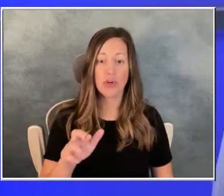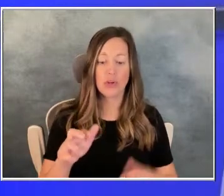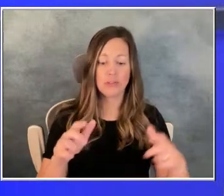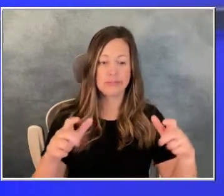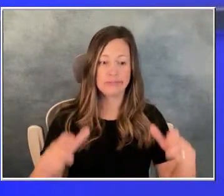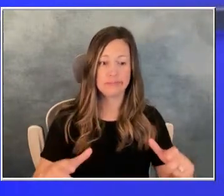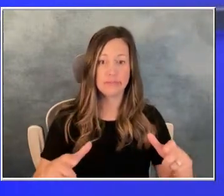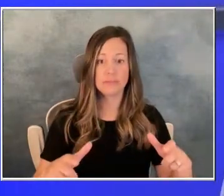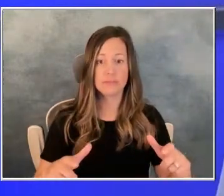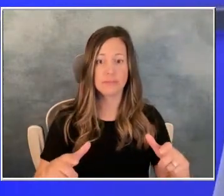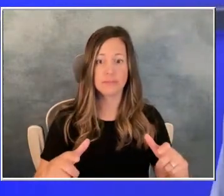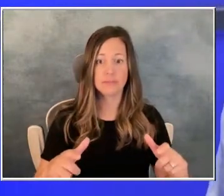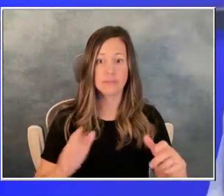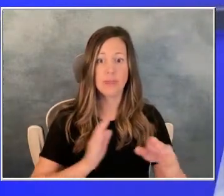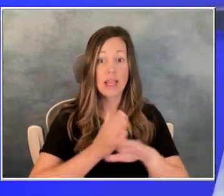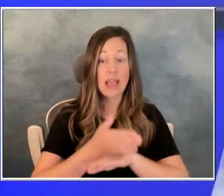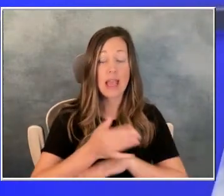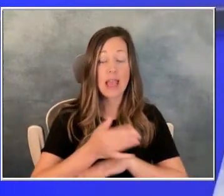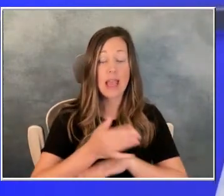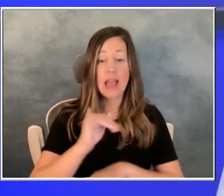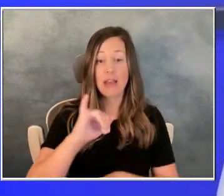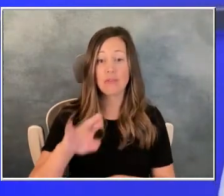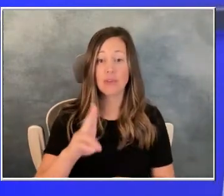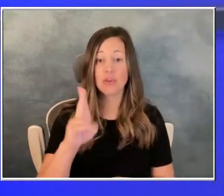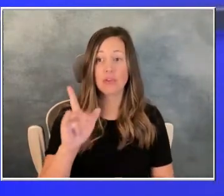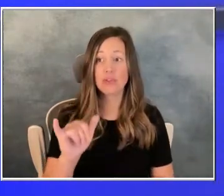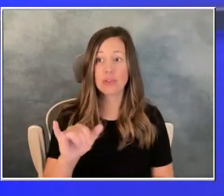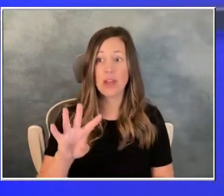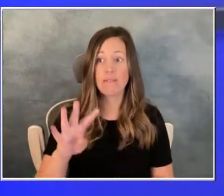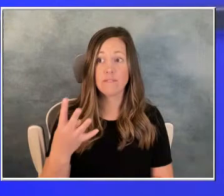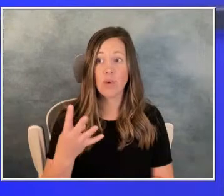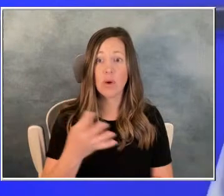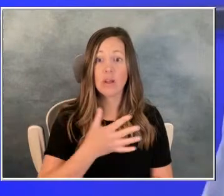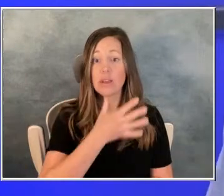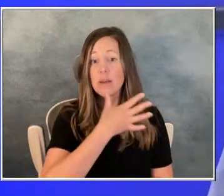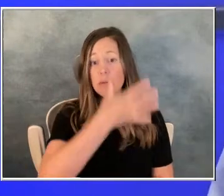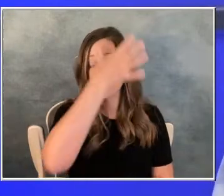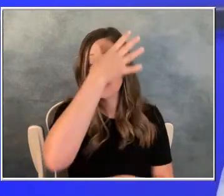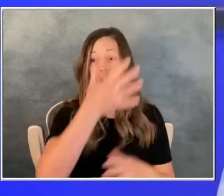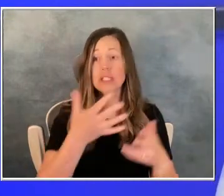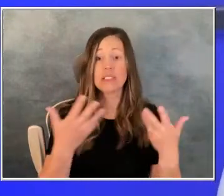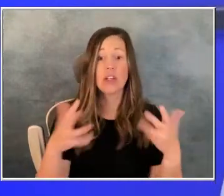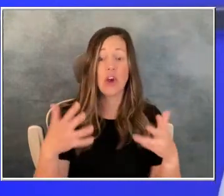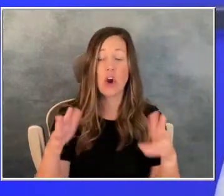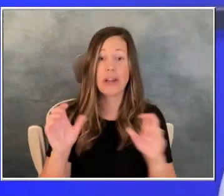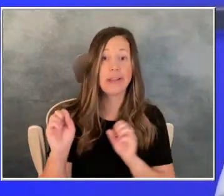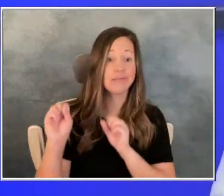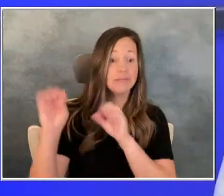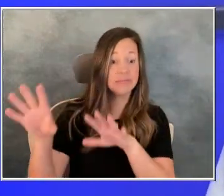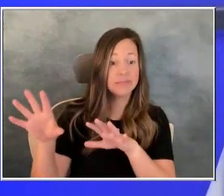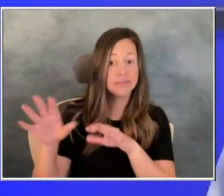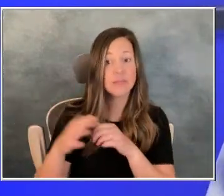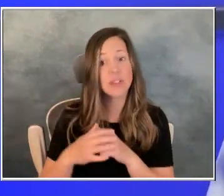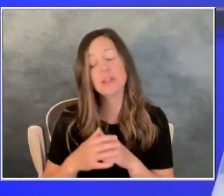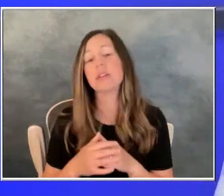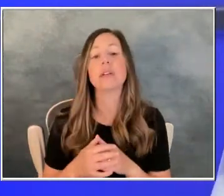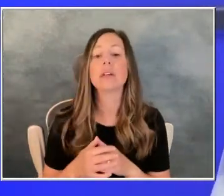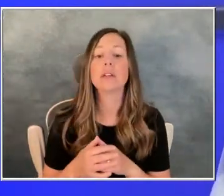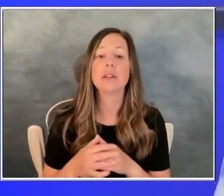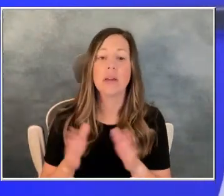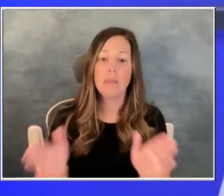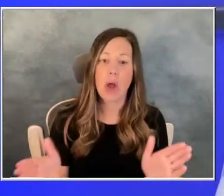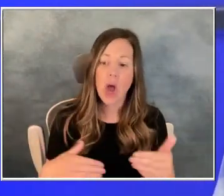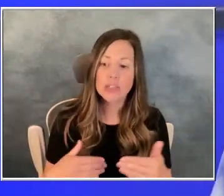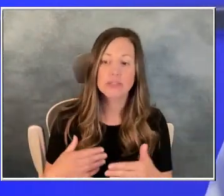grabbed after July 4th. Yeah. Parents had already put it in the kind of say the boxes away, but kids,